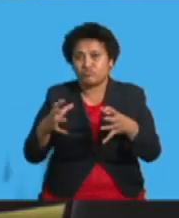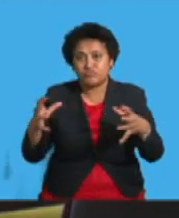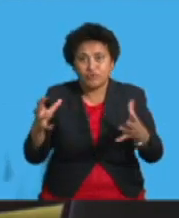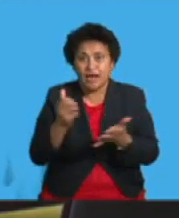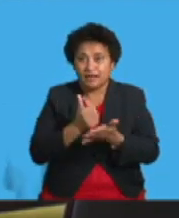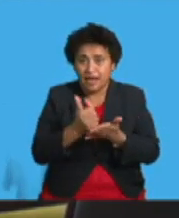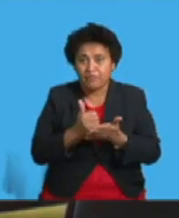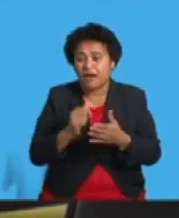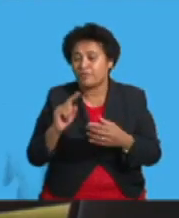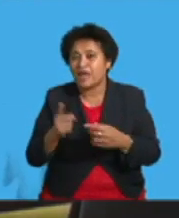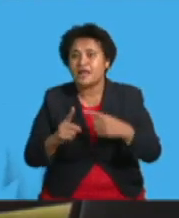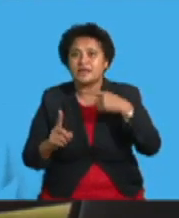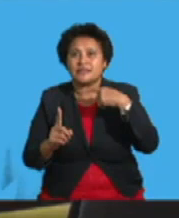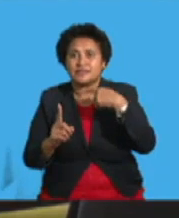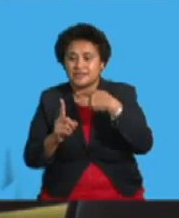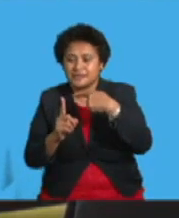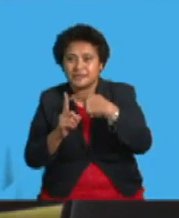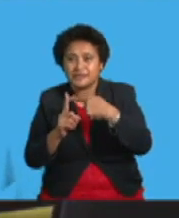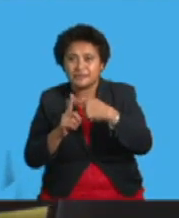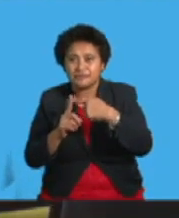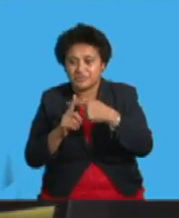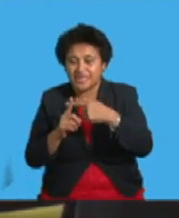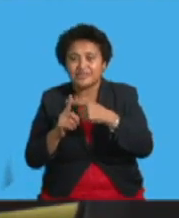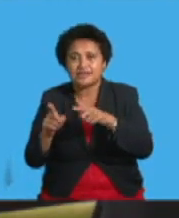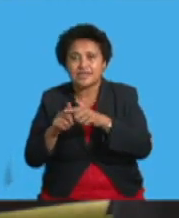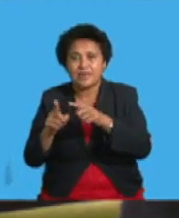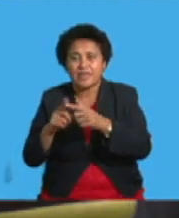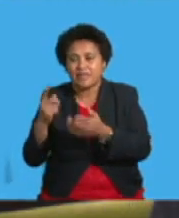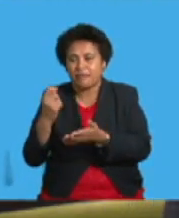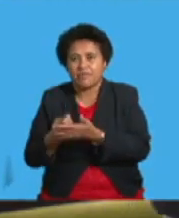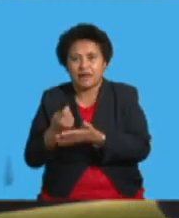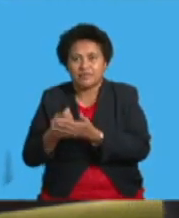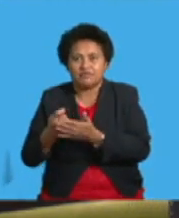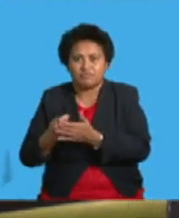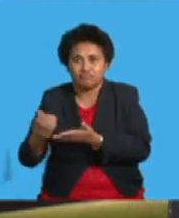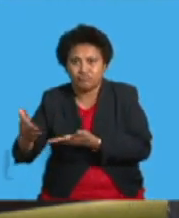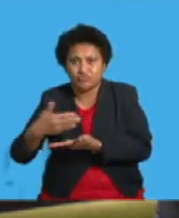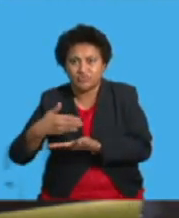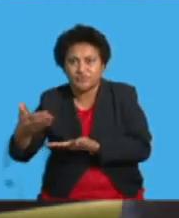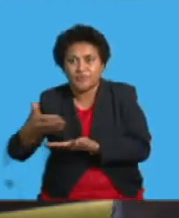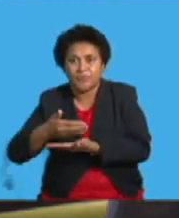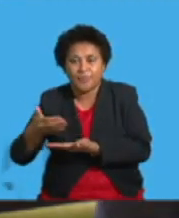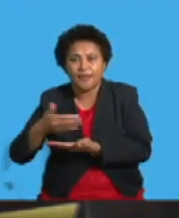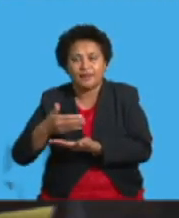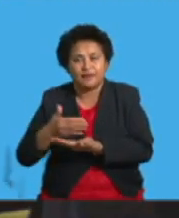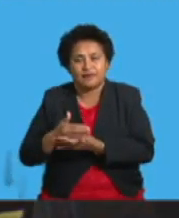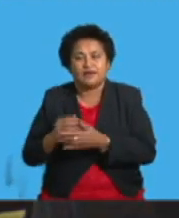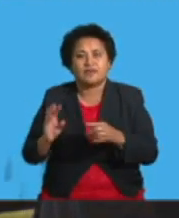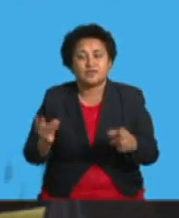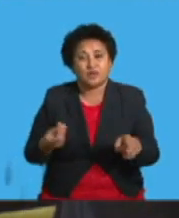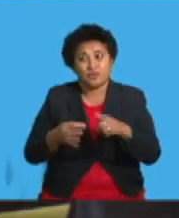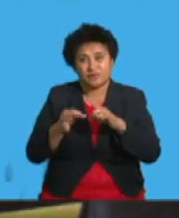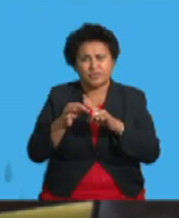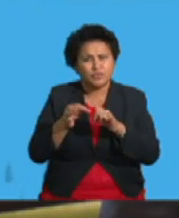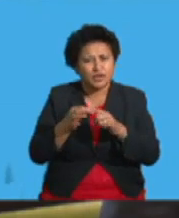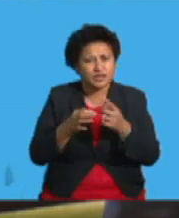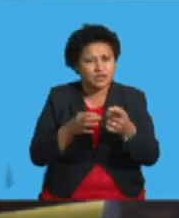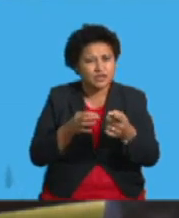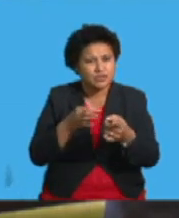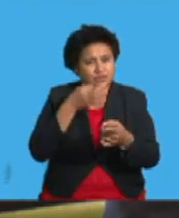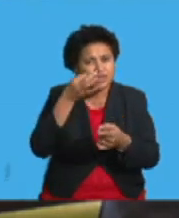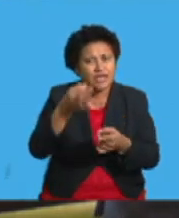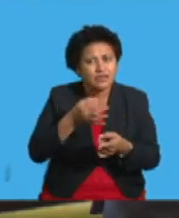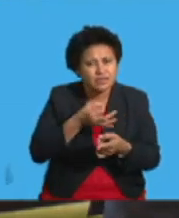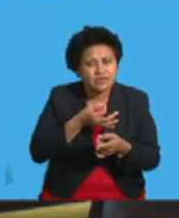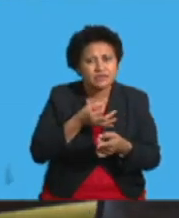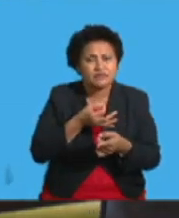also in terms of the yields that we make. So the question I propose, or Mr. Speaker, sir, is actually